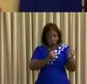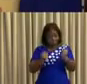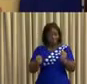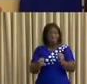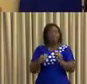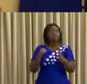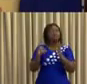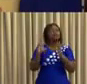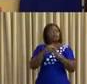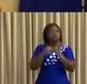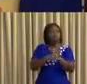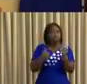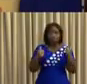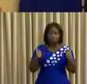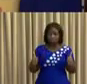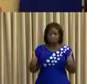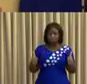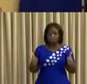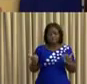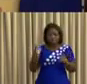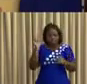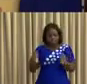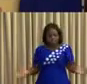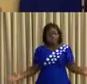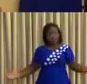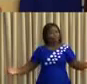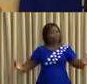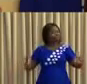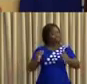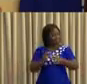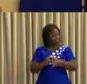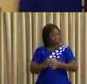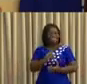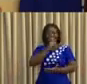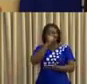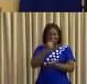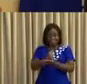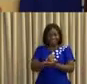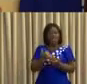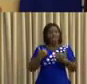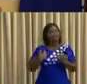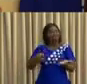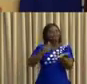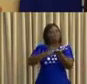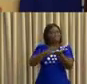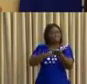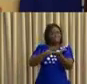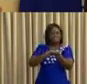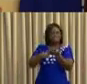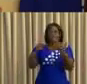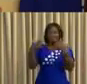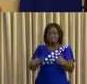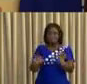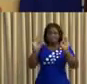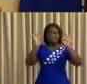democracy. It must be our collective duty to ensure that we have a register that is fit for purpose